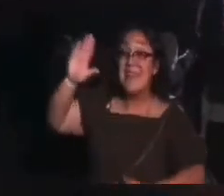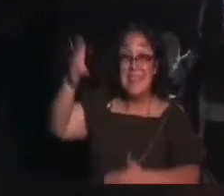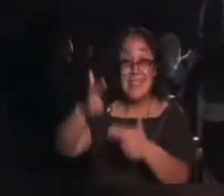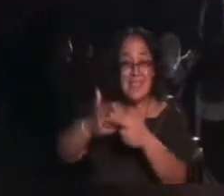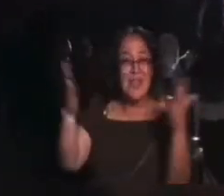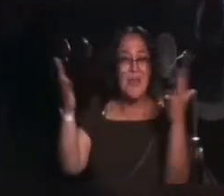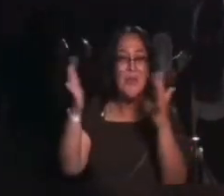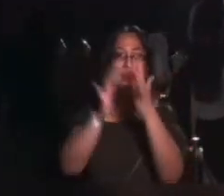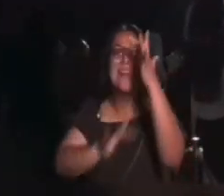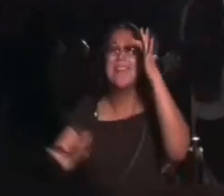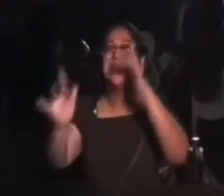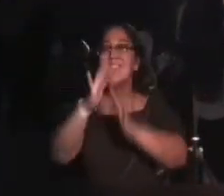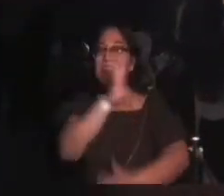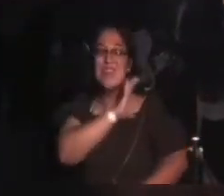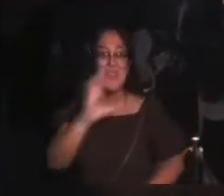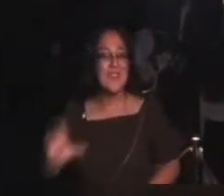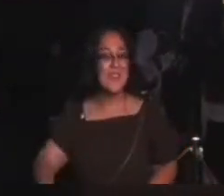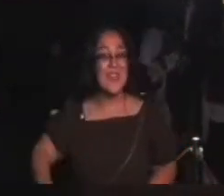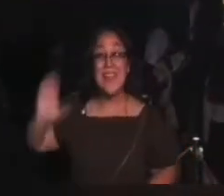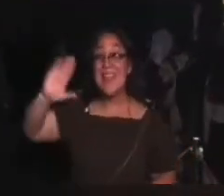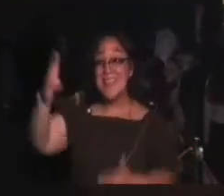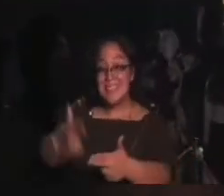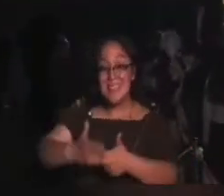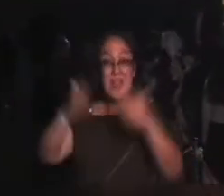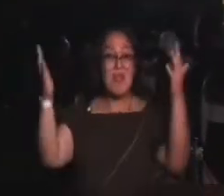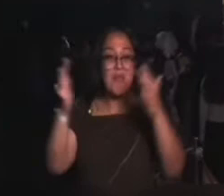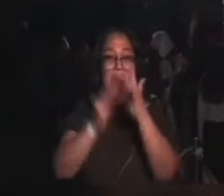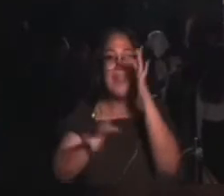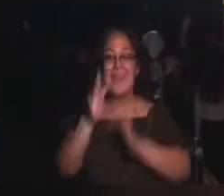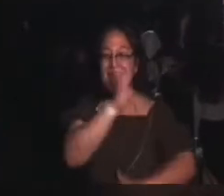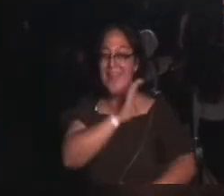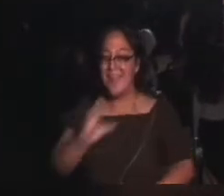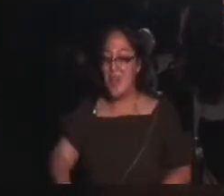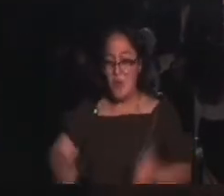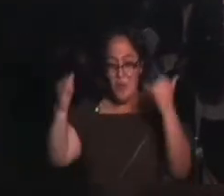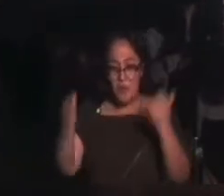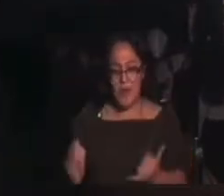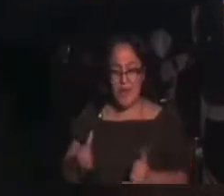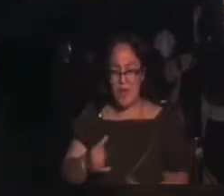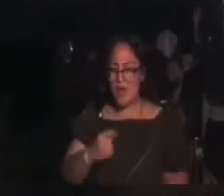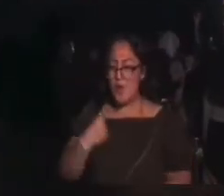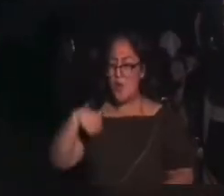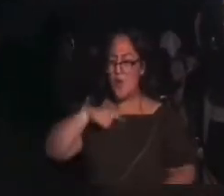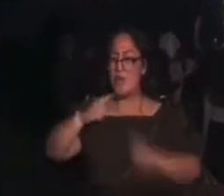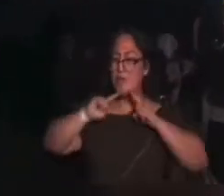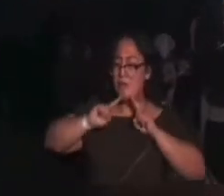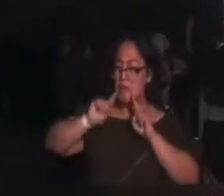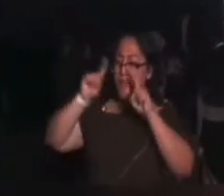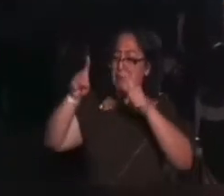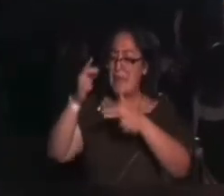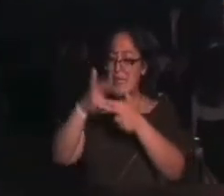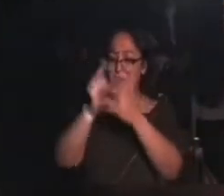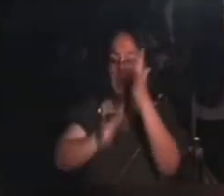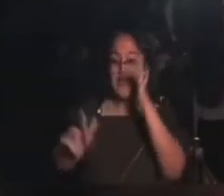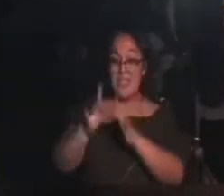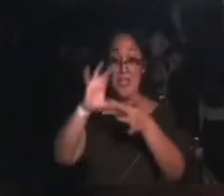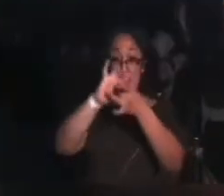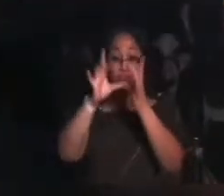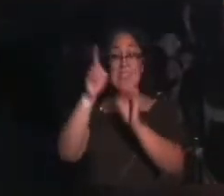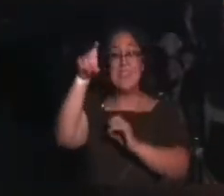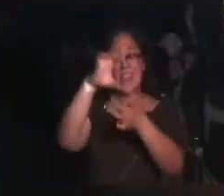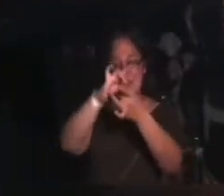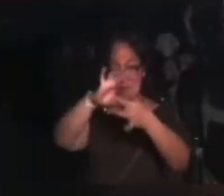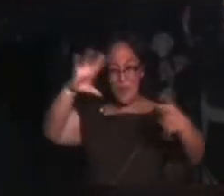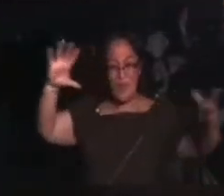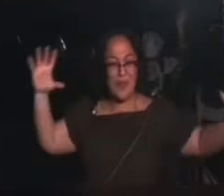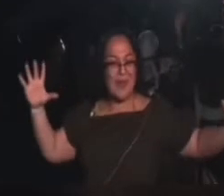es Jesucristo. His name is Jesus. And at the sound of the name of Jesus, chains have to break. At